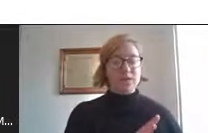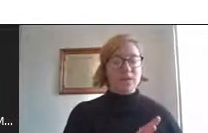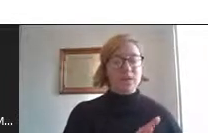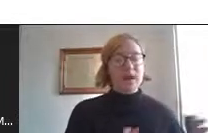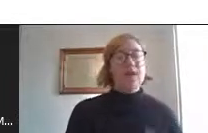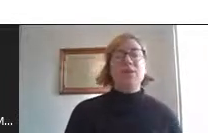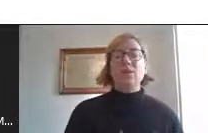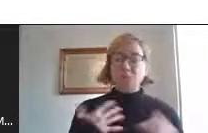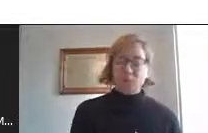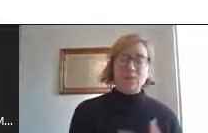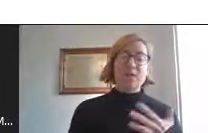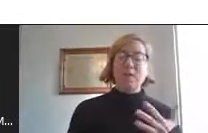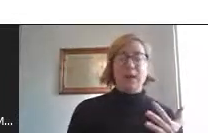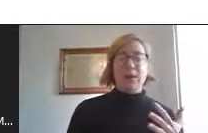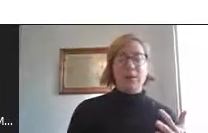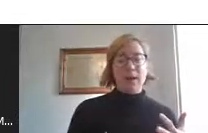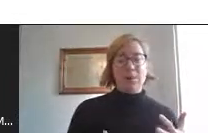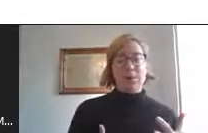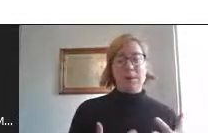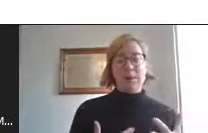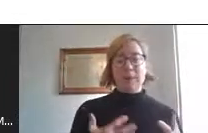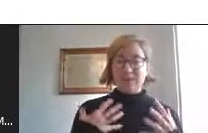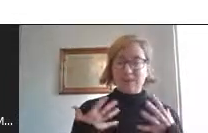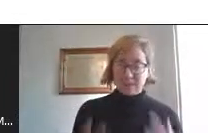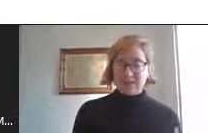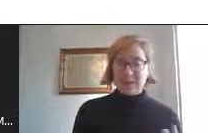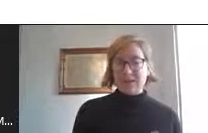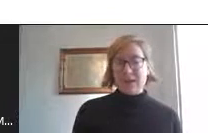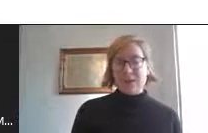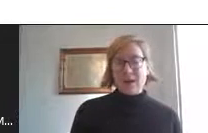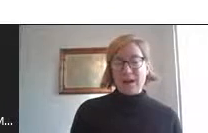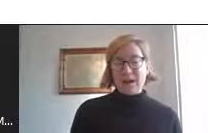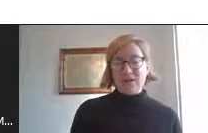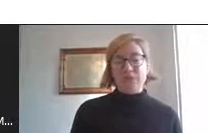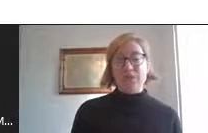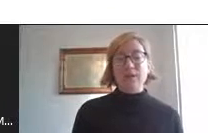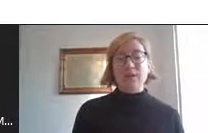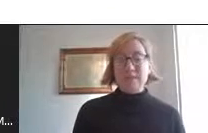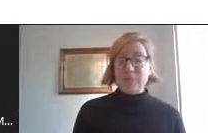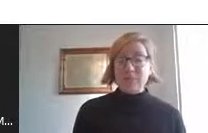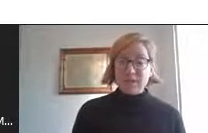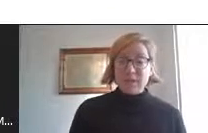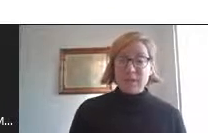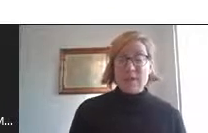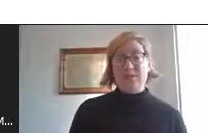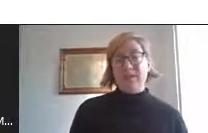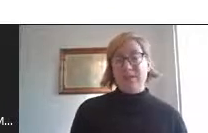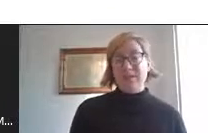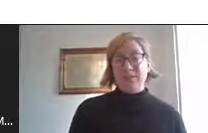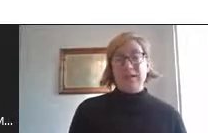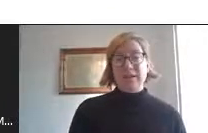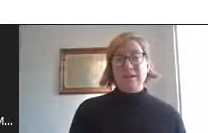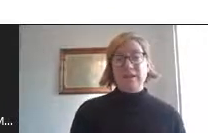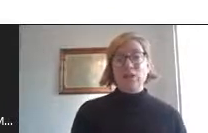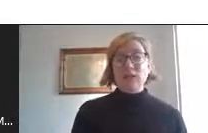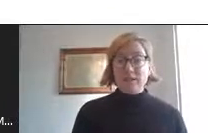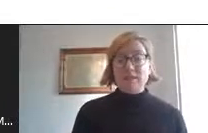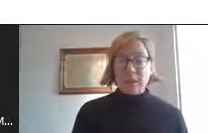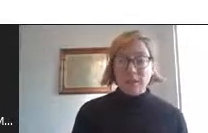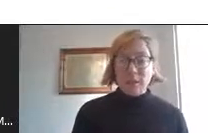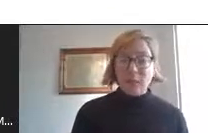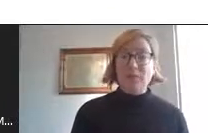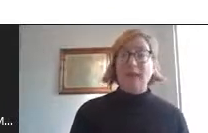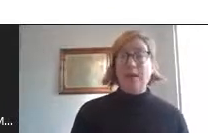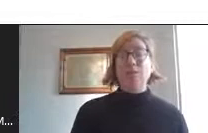corridor light on. You could talk to them in a sensitive way and show that you accept their fears and anxieties and that